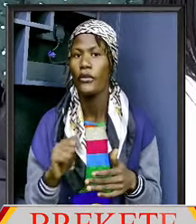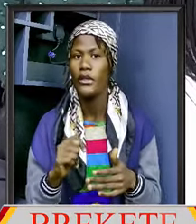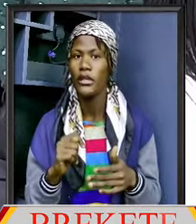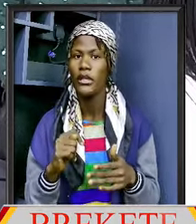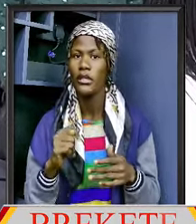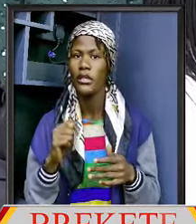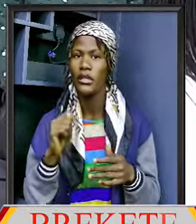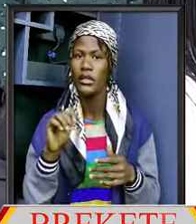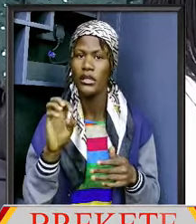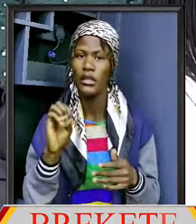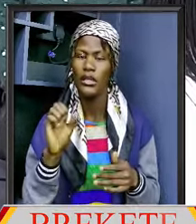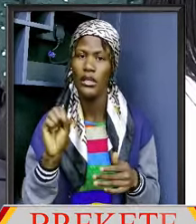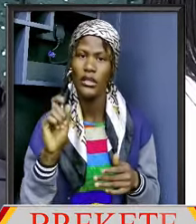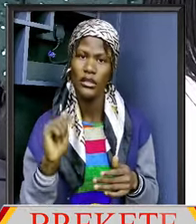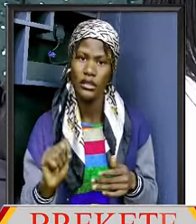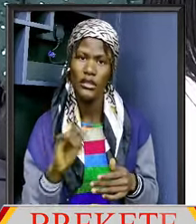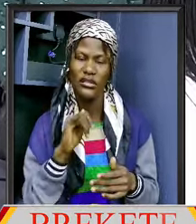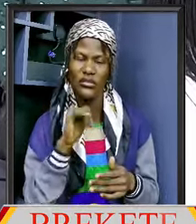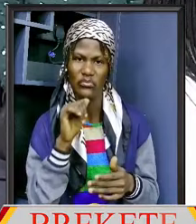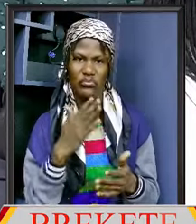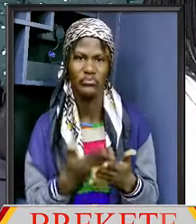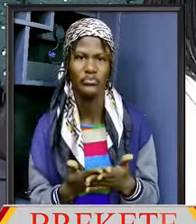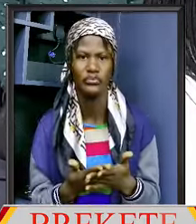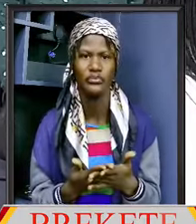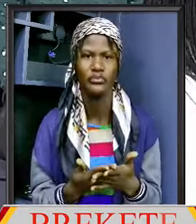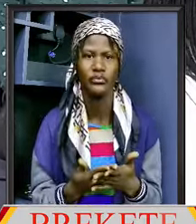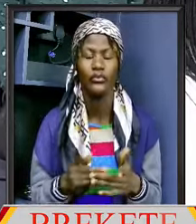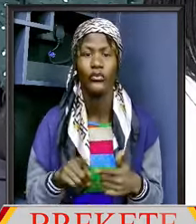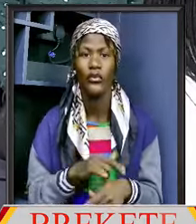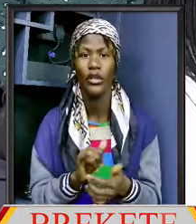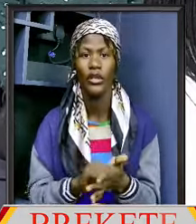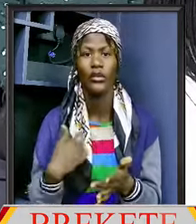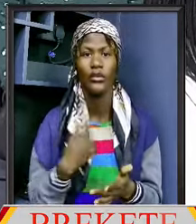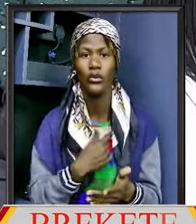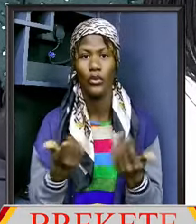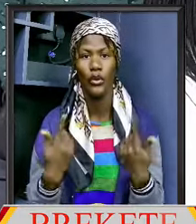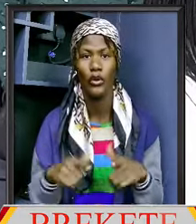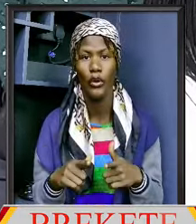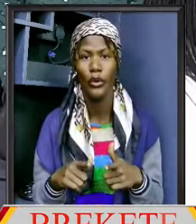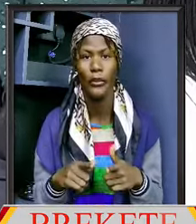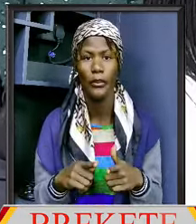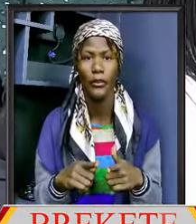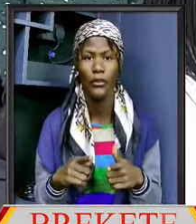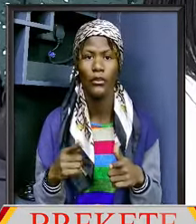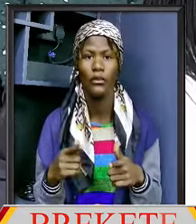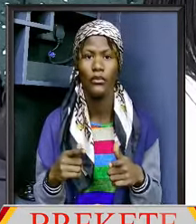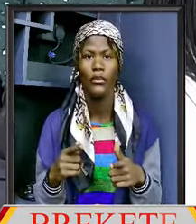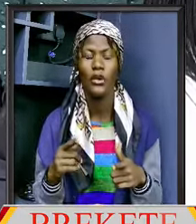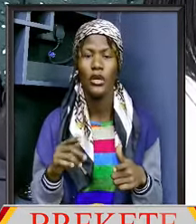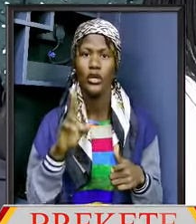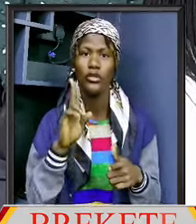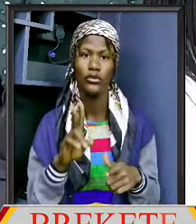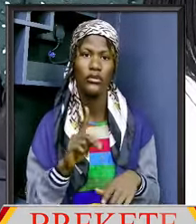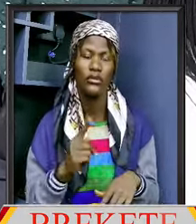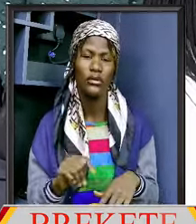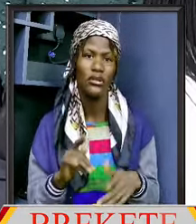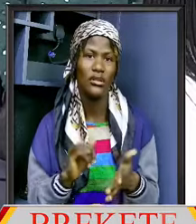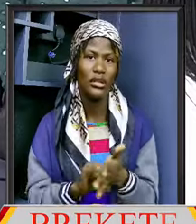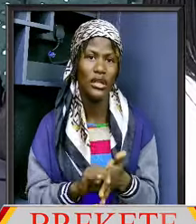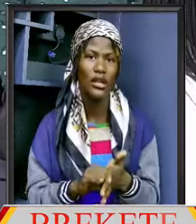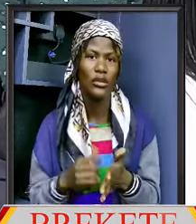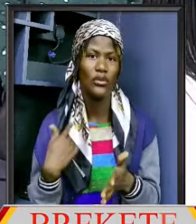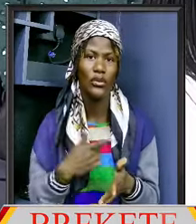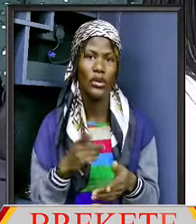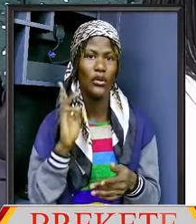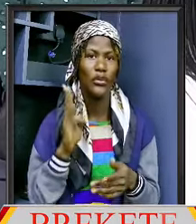the place there in order. So today, we will come, Now, these two things will go release